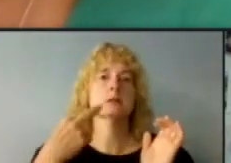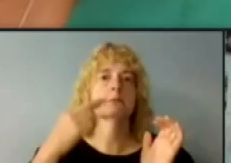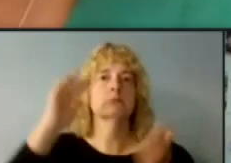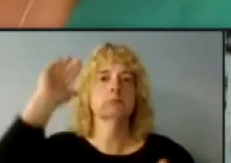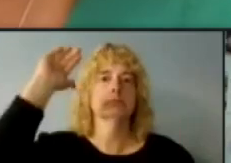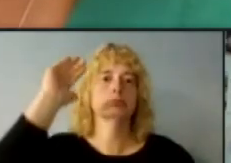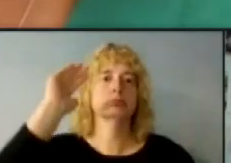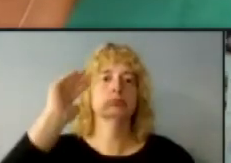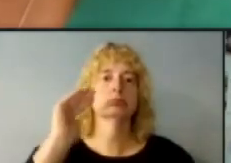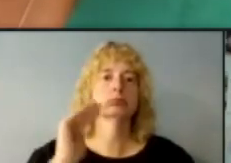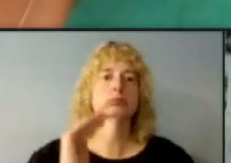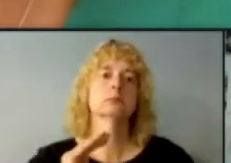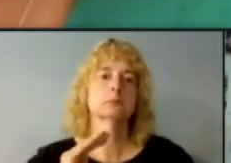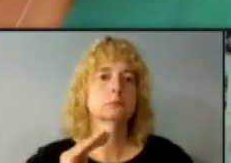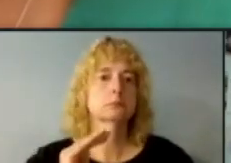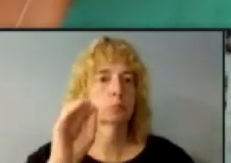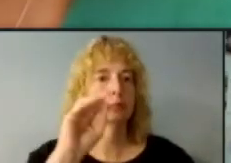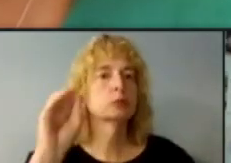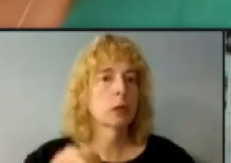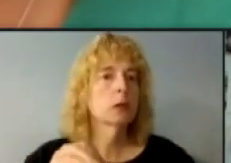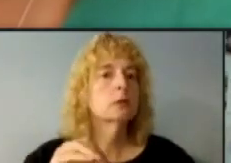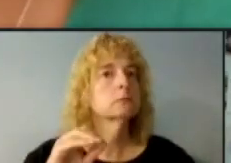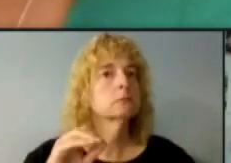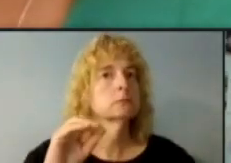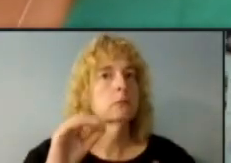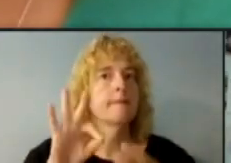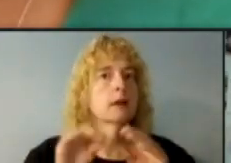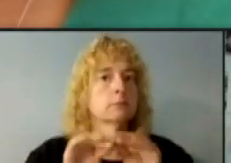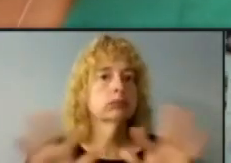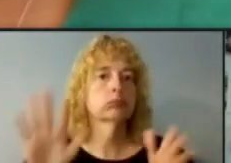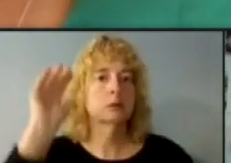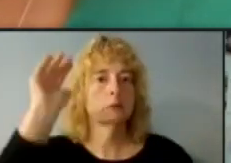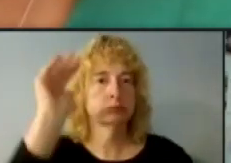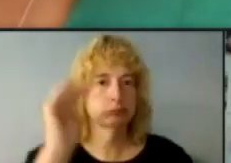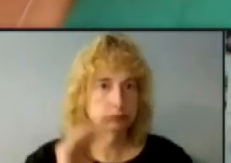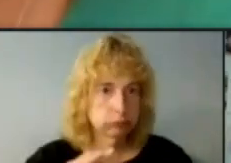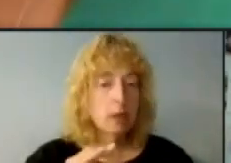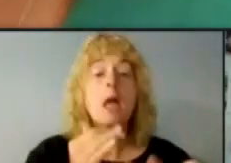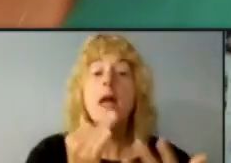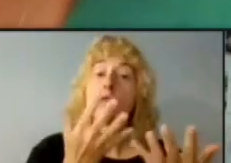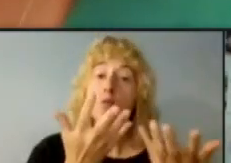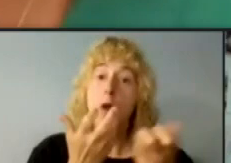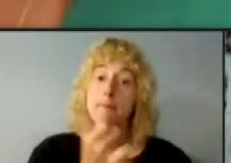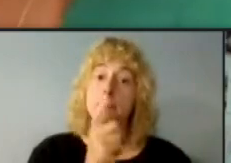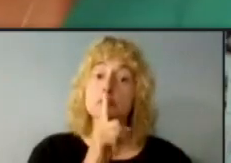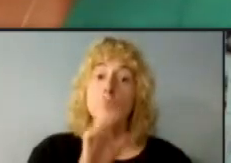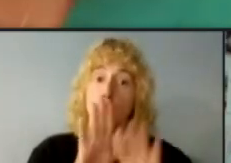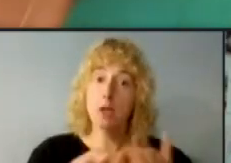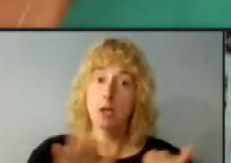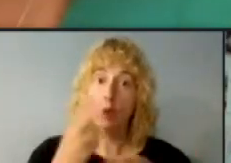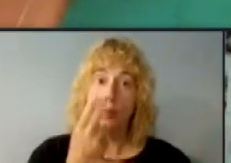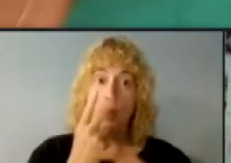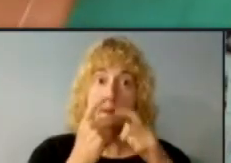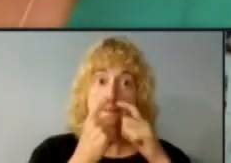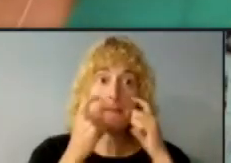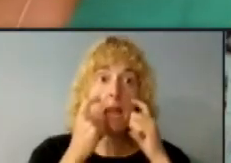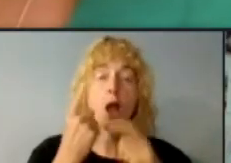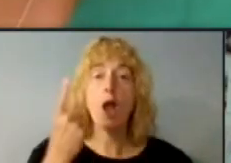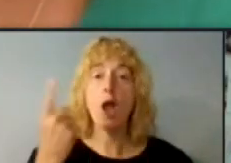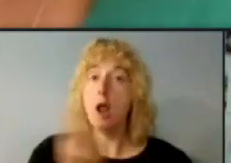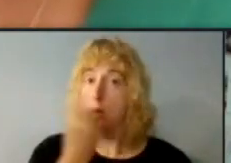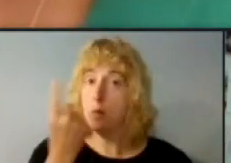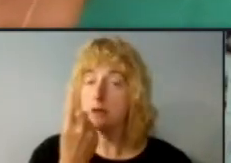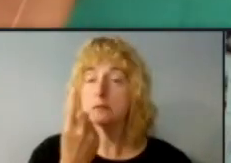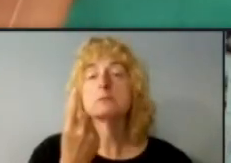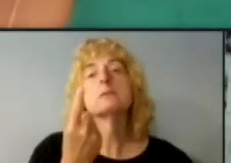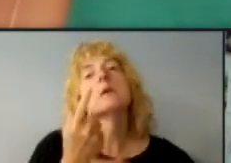for that particular question. But again, if you want to make sure that your kids wear masks at all times, that's up to you as a parent. But again, that is